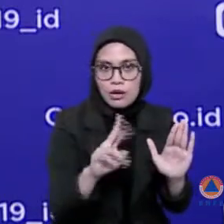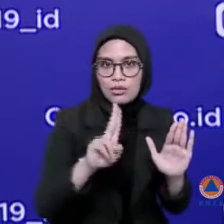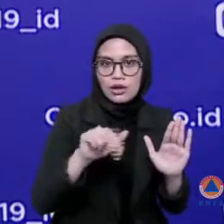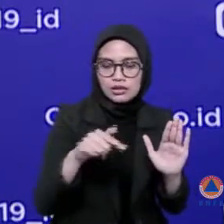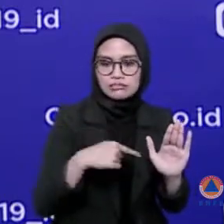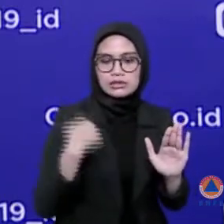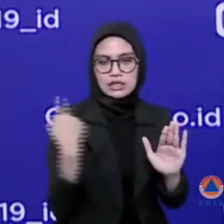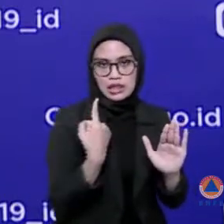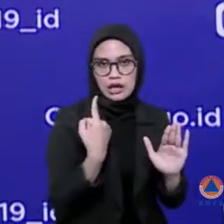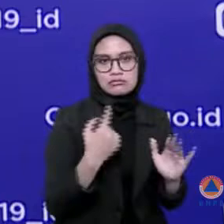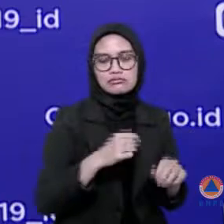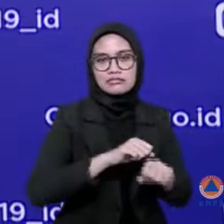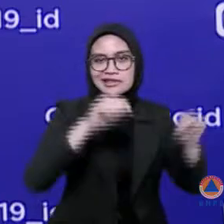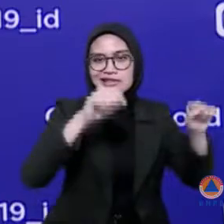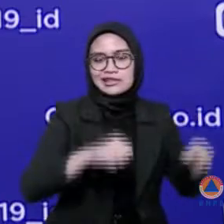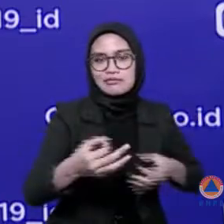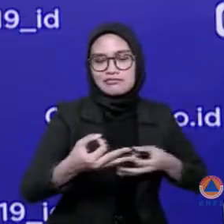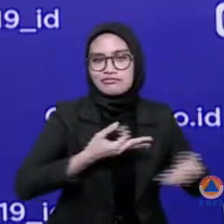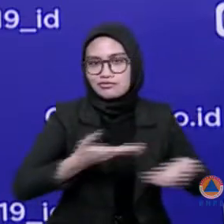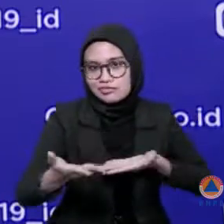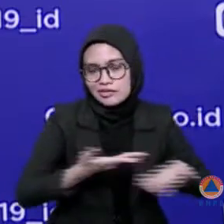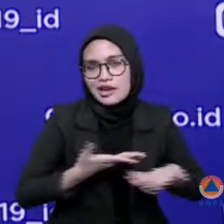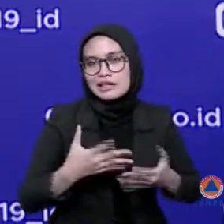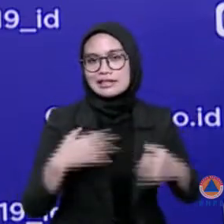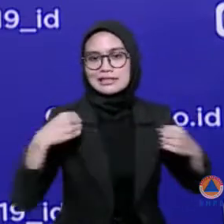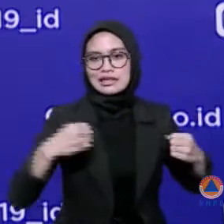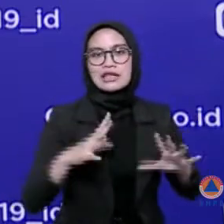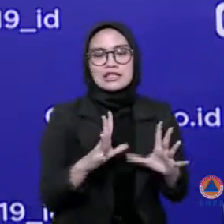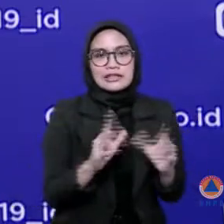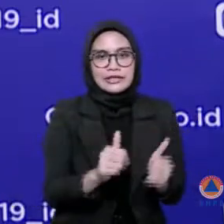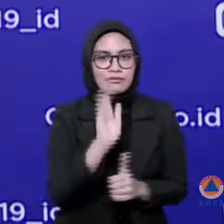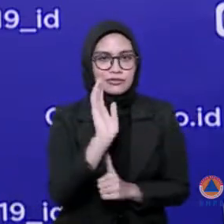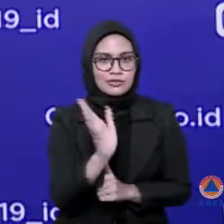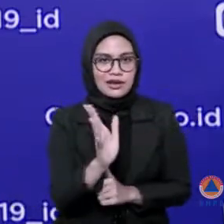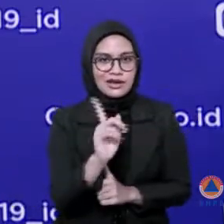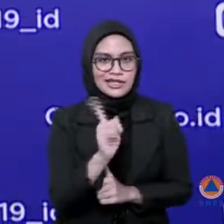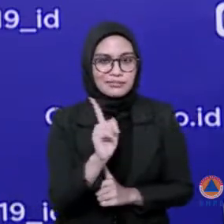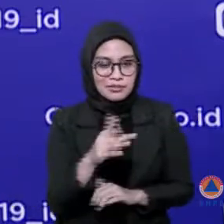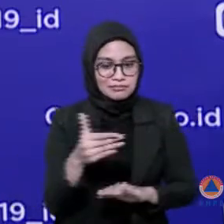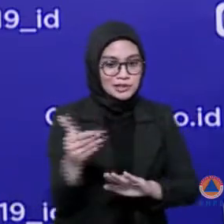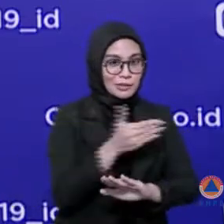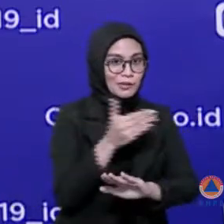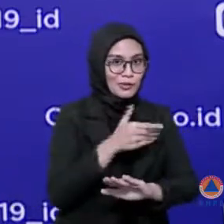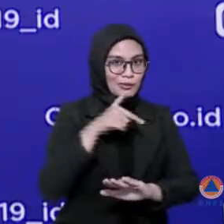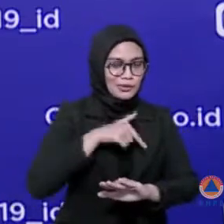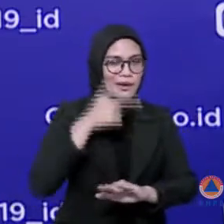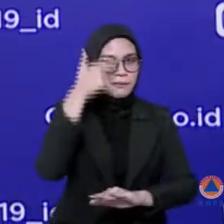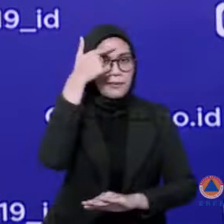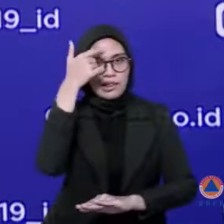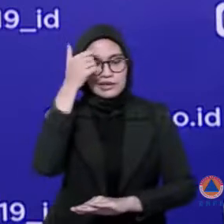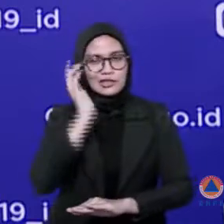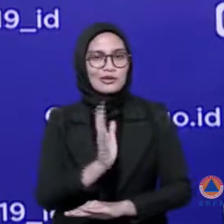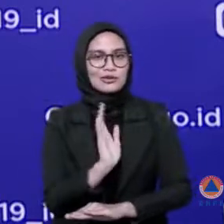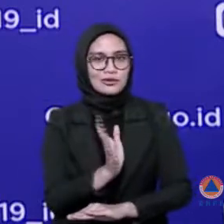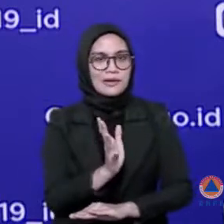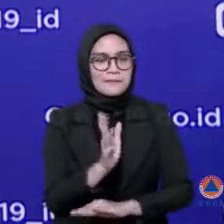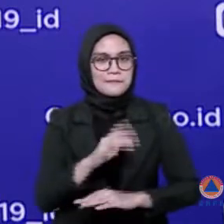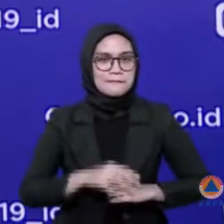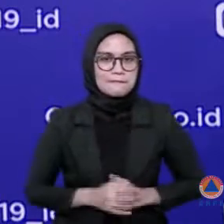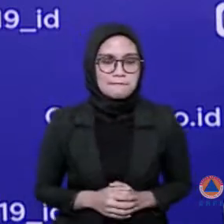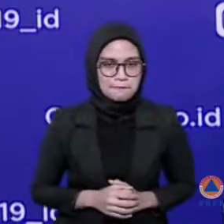healthcare system will not be sufficient to provide services if the number of the cases is so